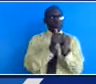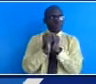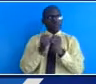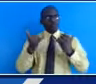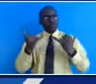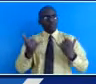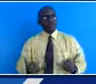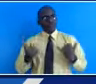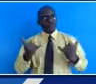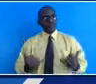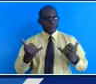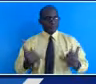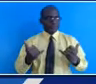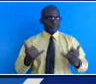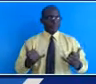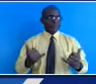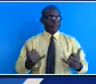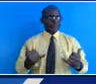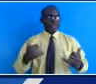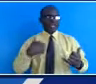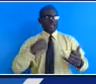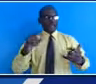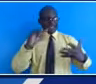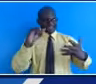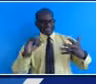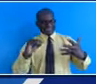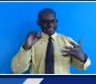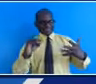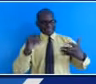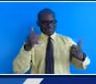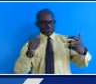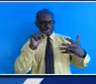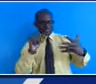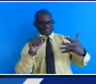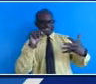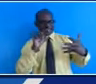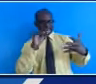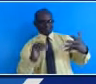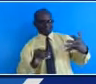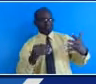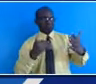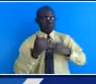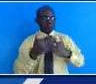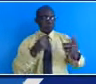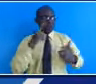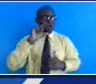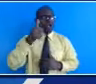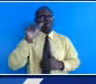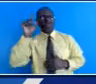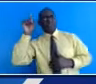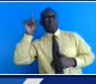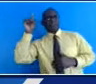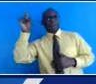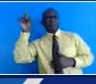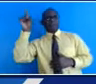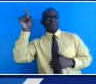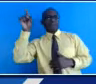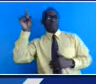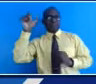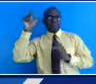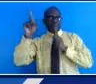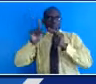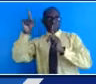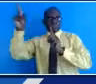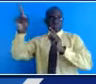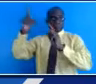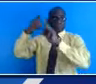she'll be followed by four prominent restaurateurs, and many of the issues that restaurants deal with are going to be somewhat similar, but then somewhat different, depending